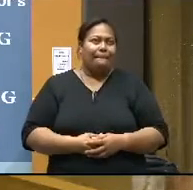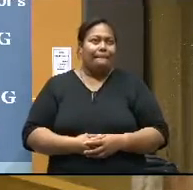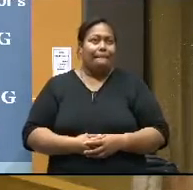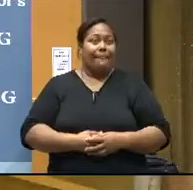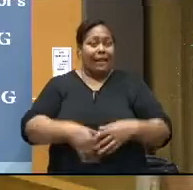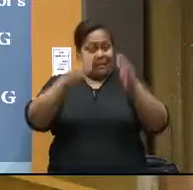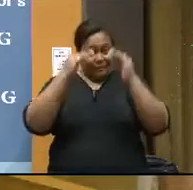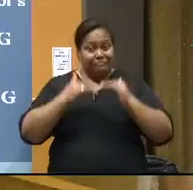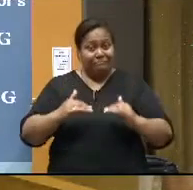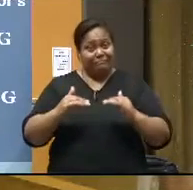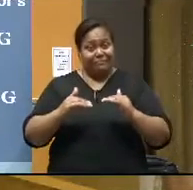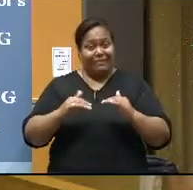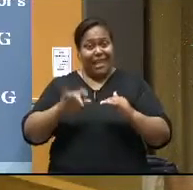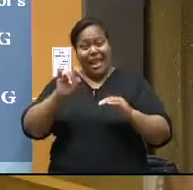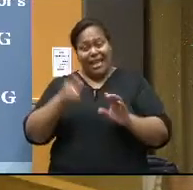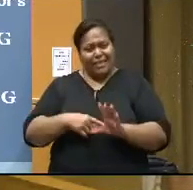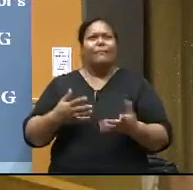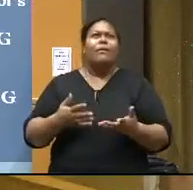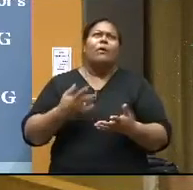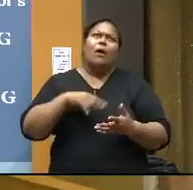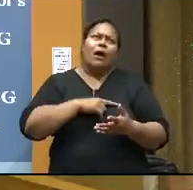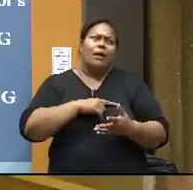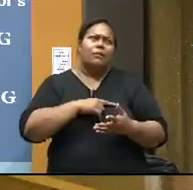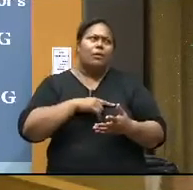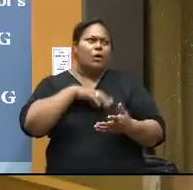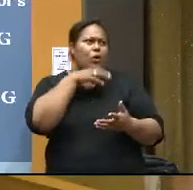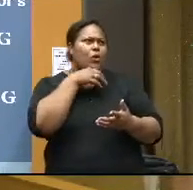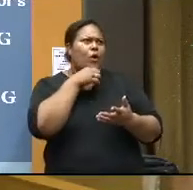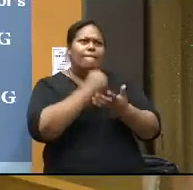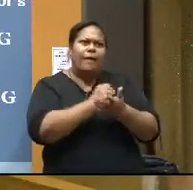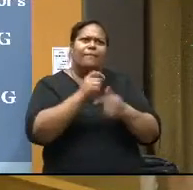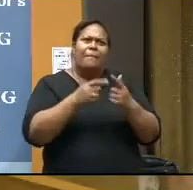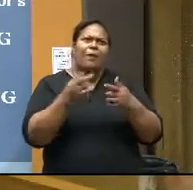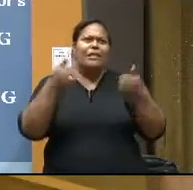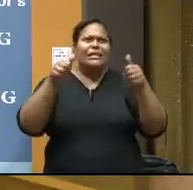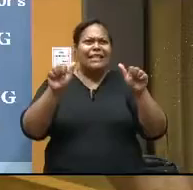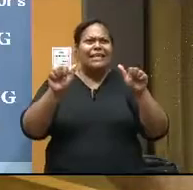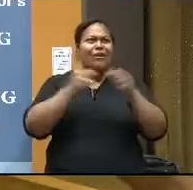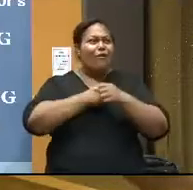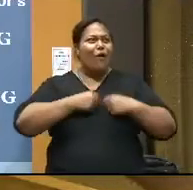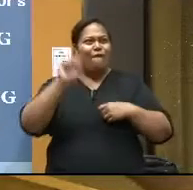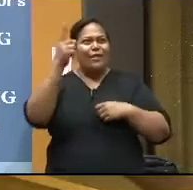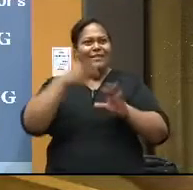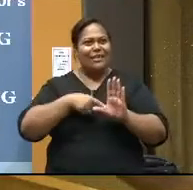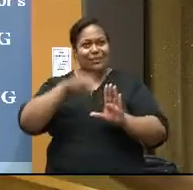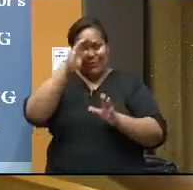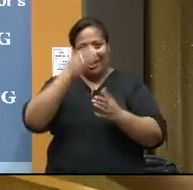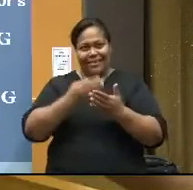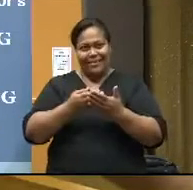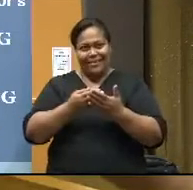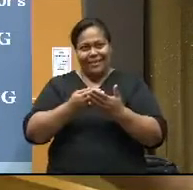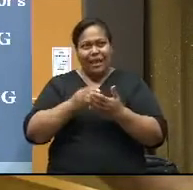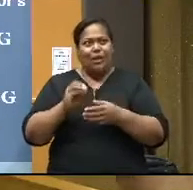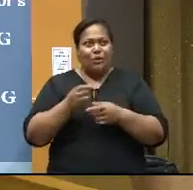The next year, we were concerned about the success of our first-year students. And so